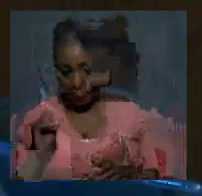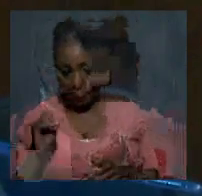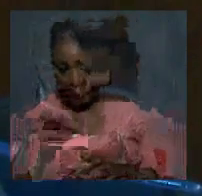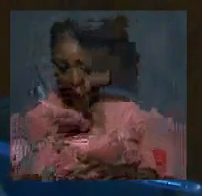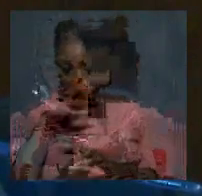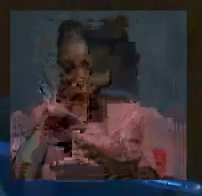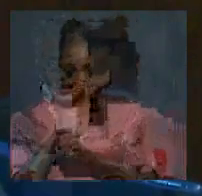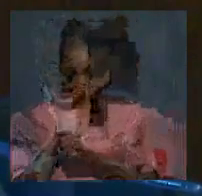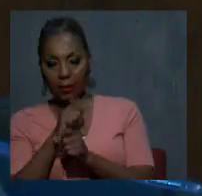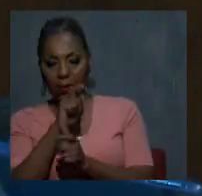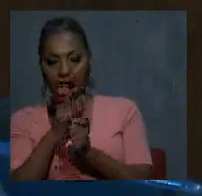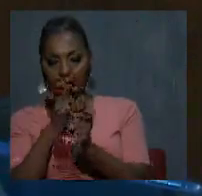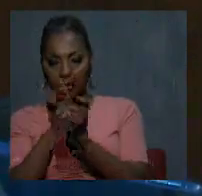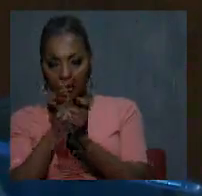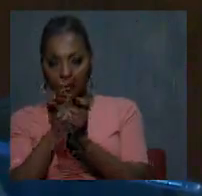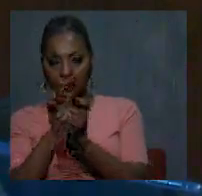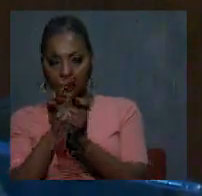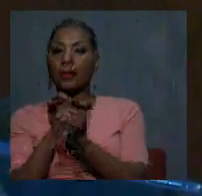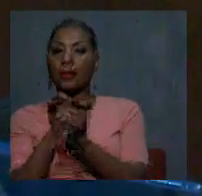Uh,